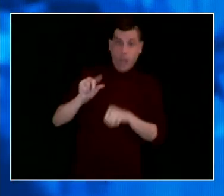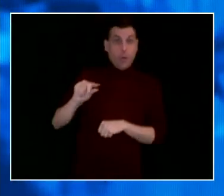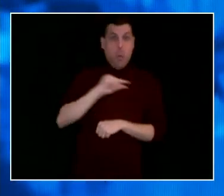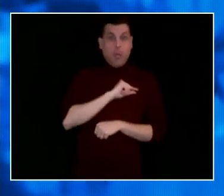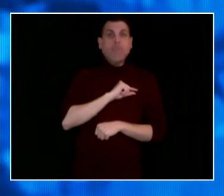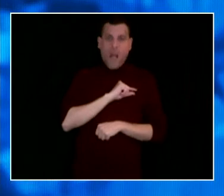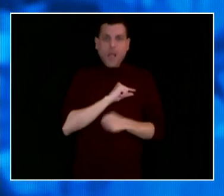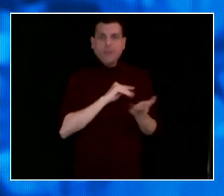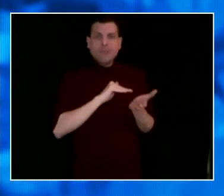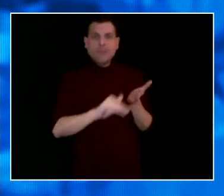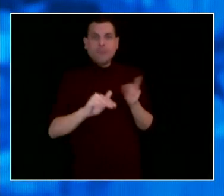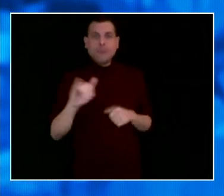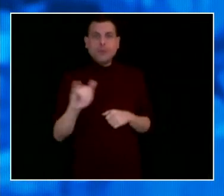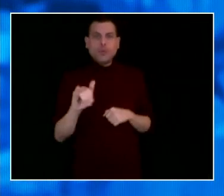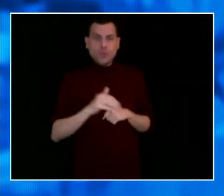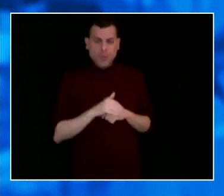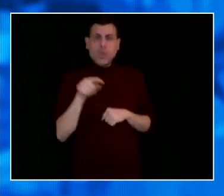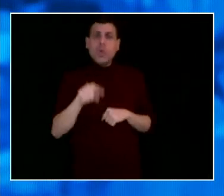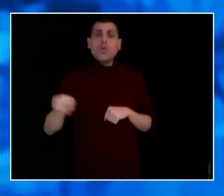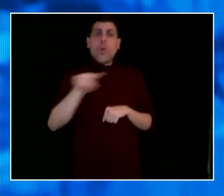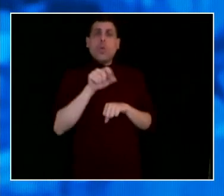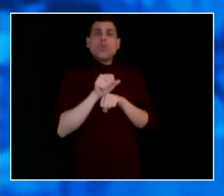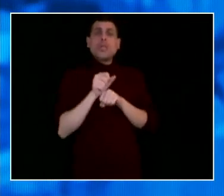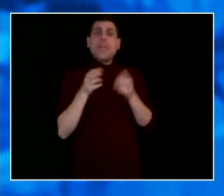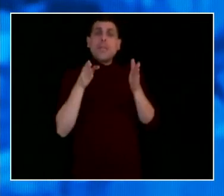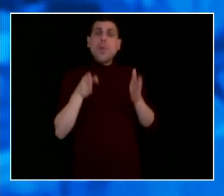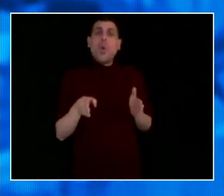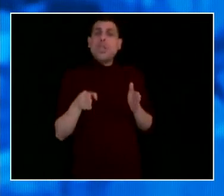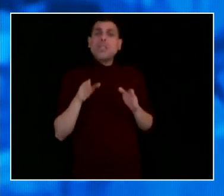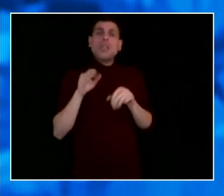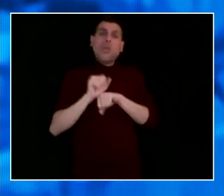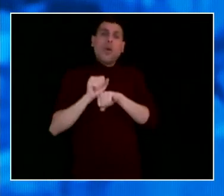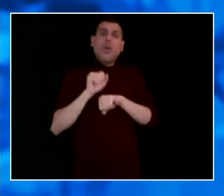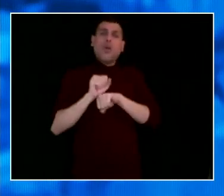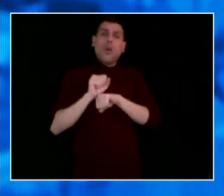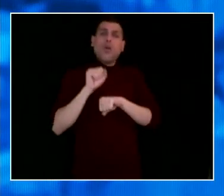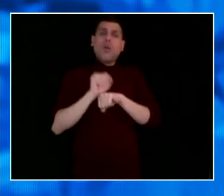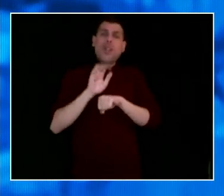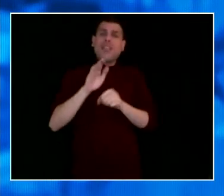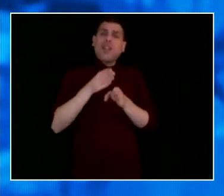These employees, they give their time and their career to their fellow